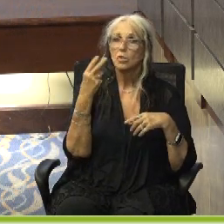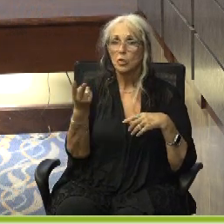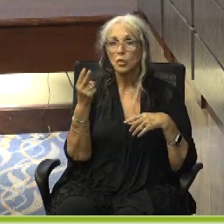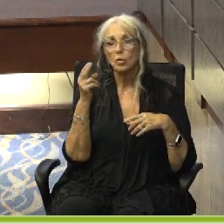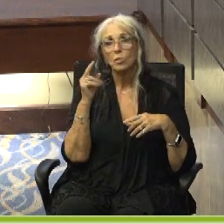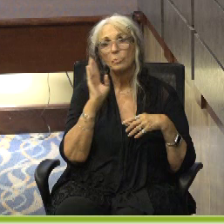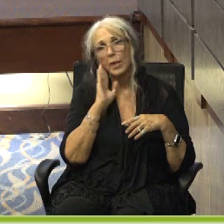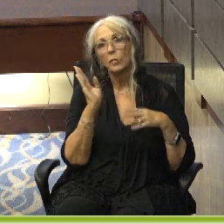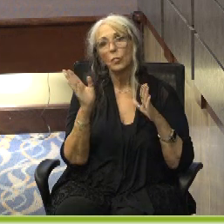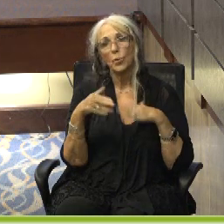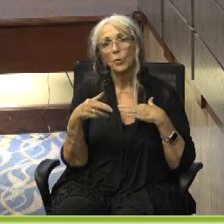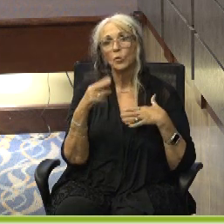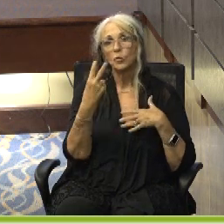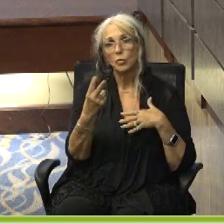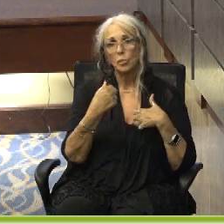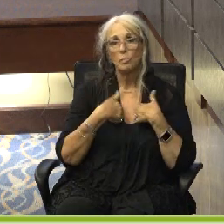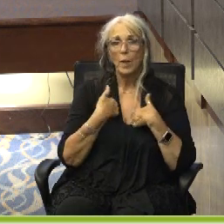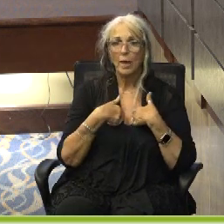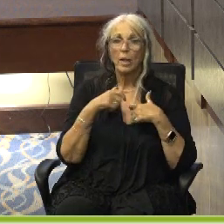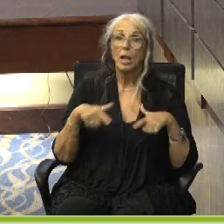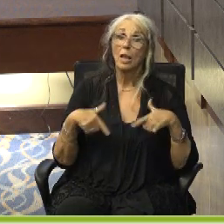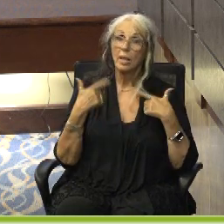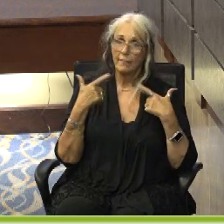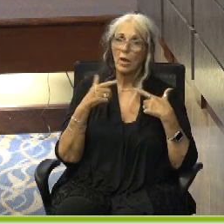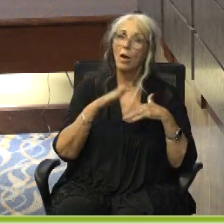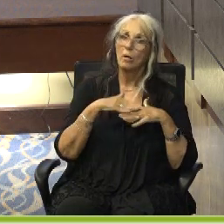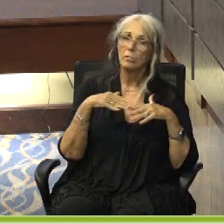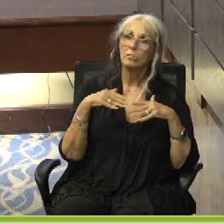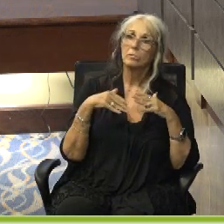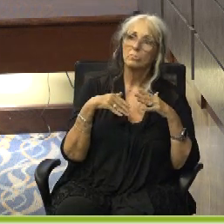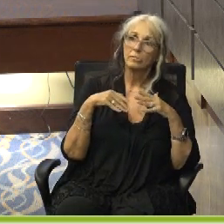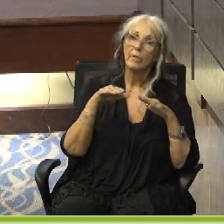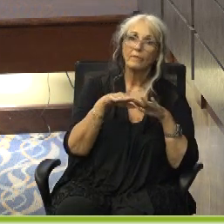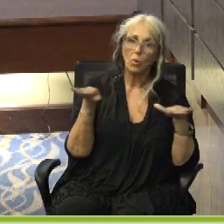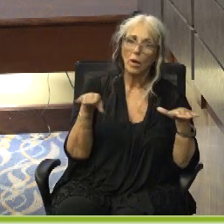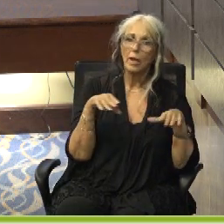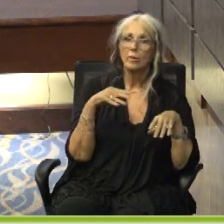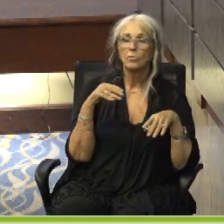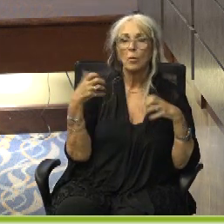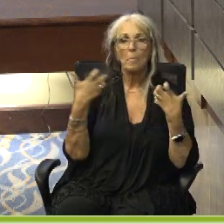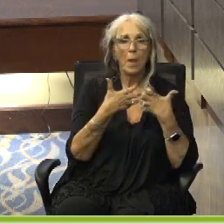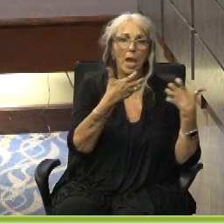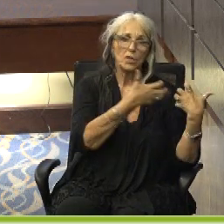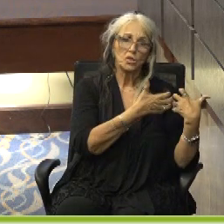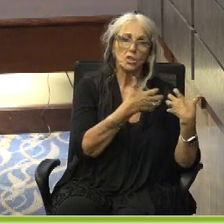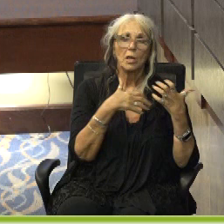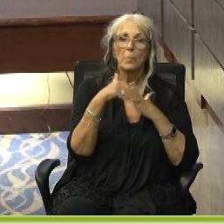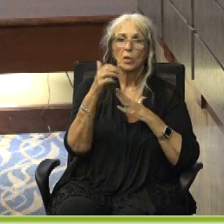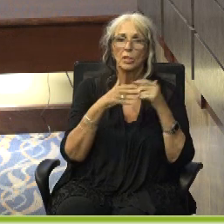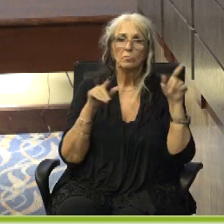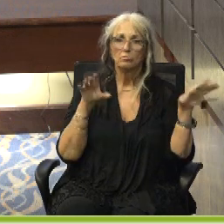two-bathroom living spaces on the second floor. It will match the building next door in color and architectural features.